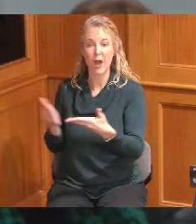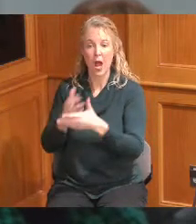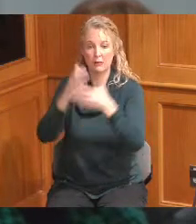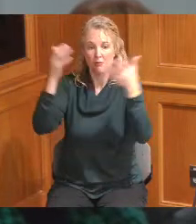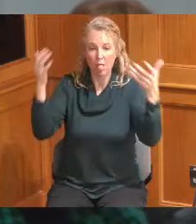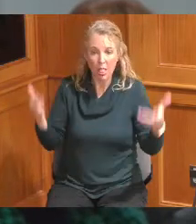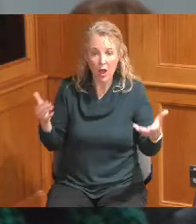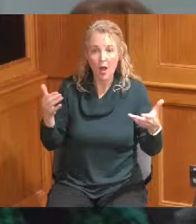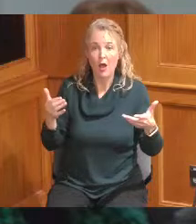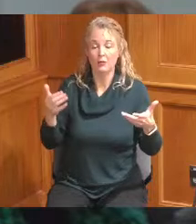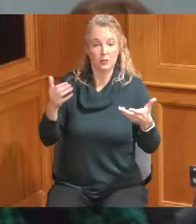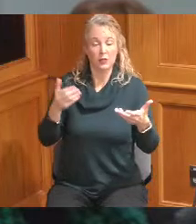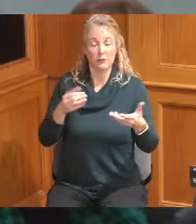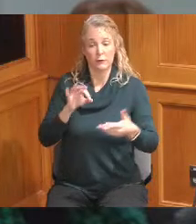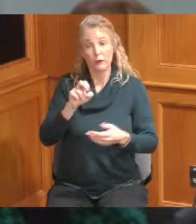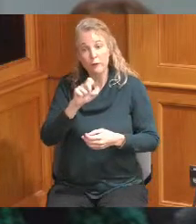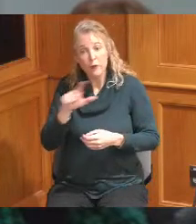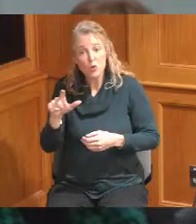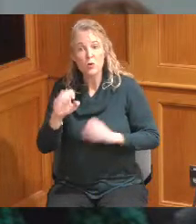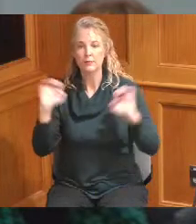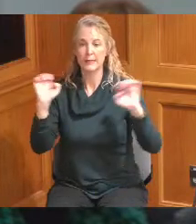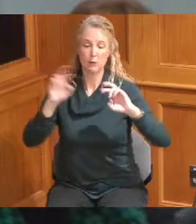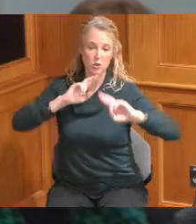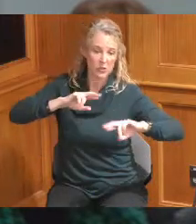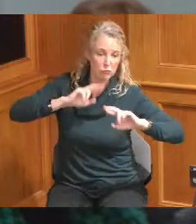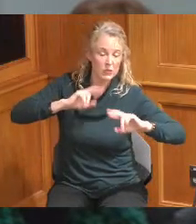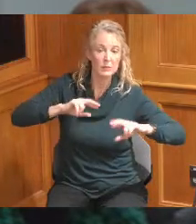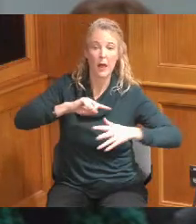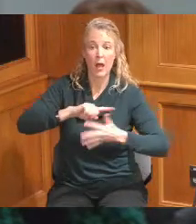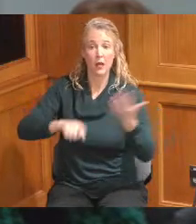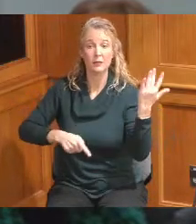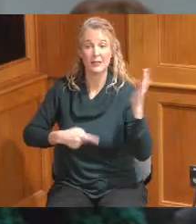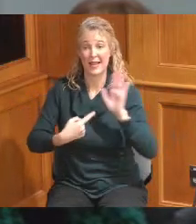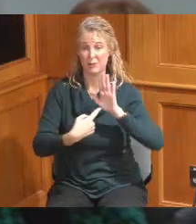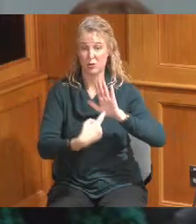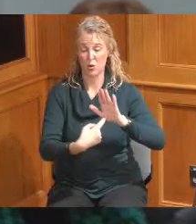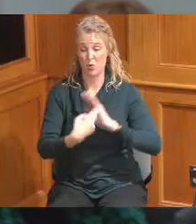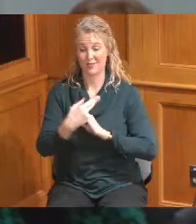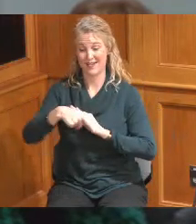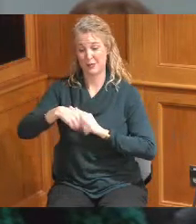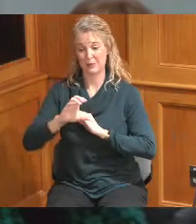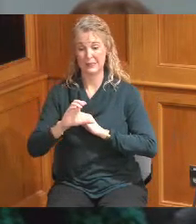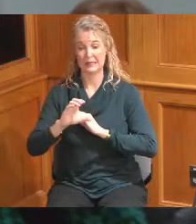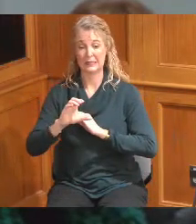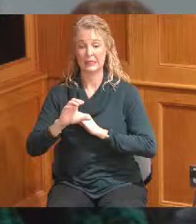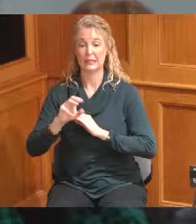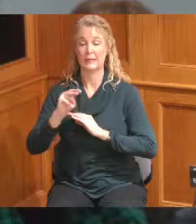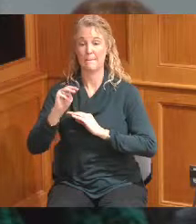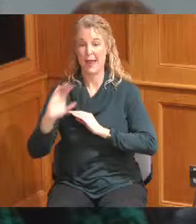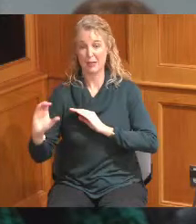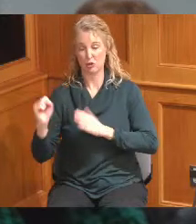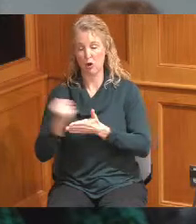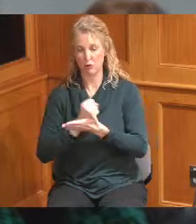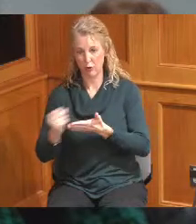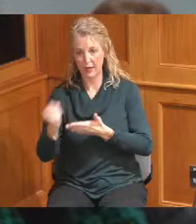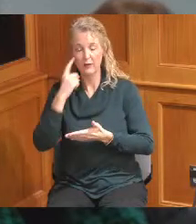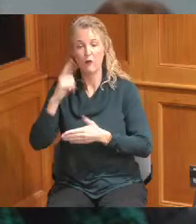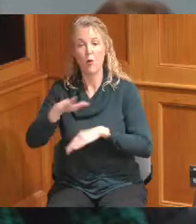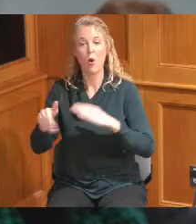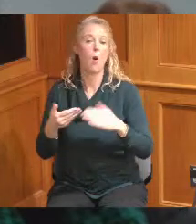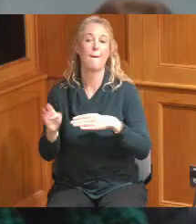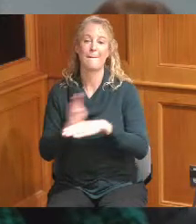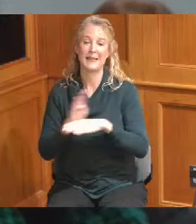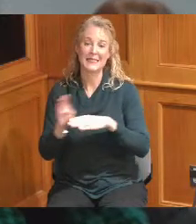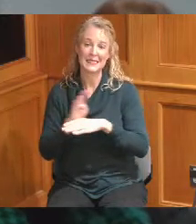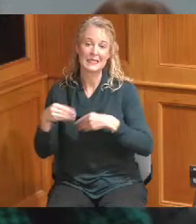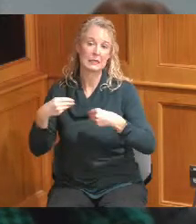mobile refueling, emergency response, and features the HPC MasterCard fleet card for commercial